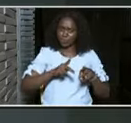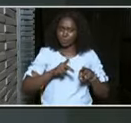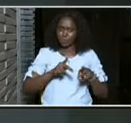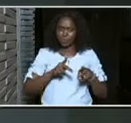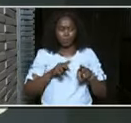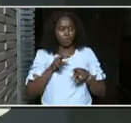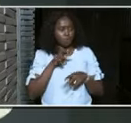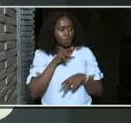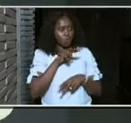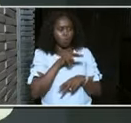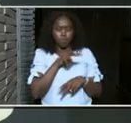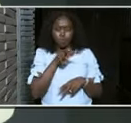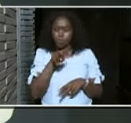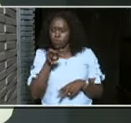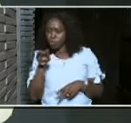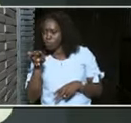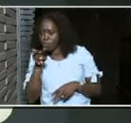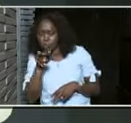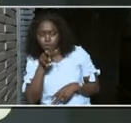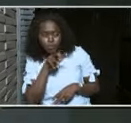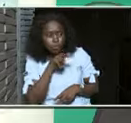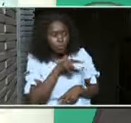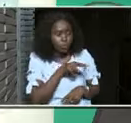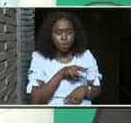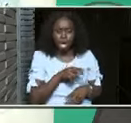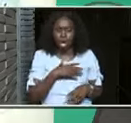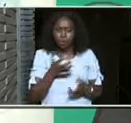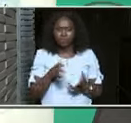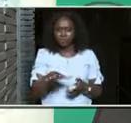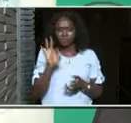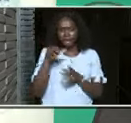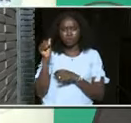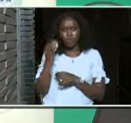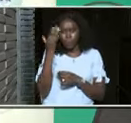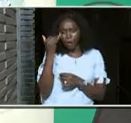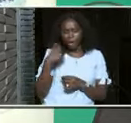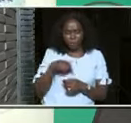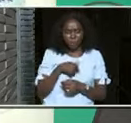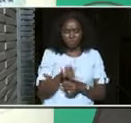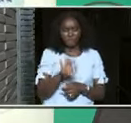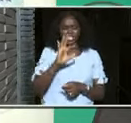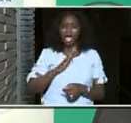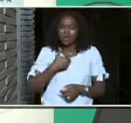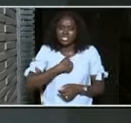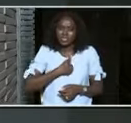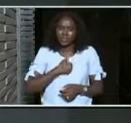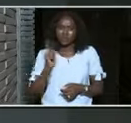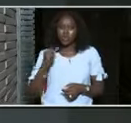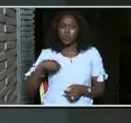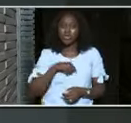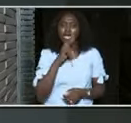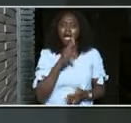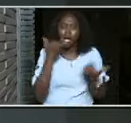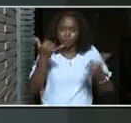looking around to pinpoint why we found ourselves where we are today. Mm-hmm. To the extent